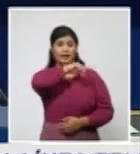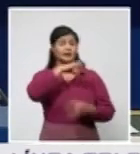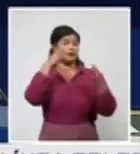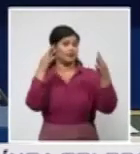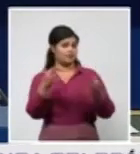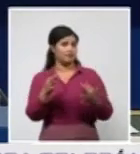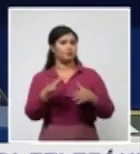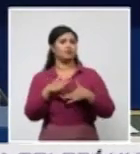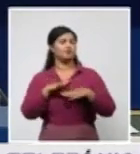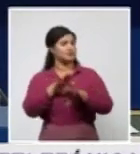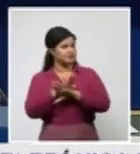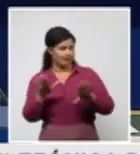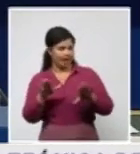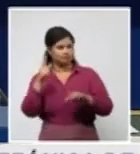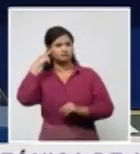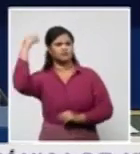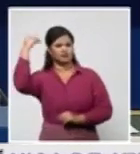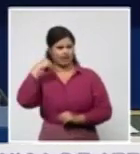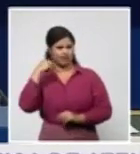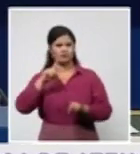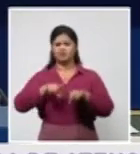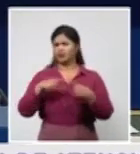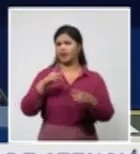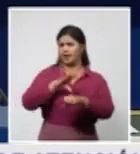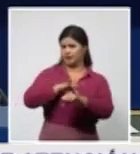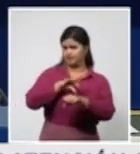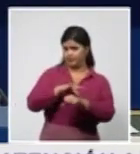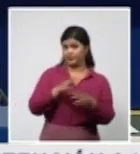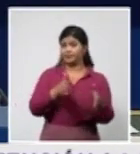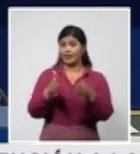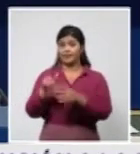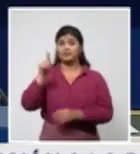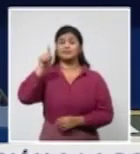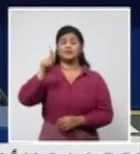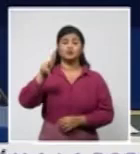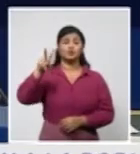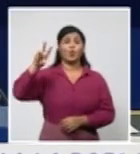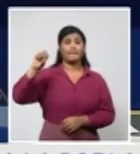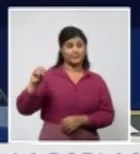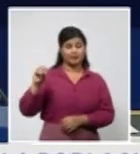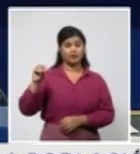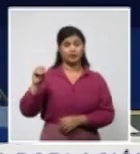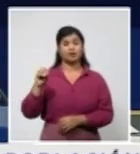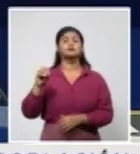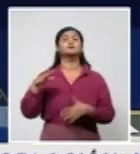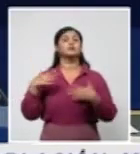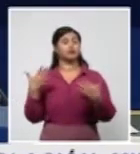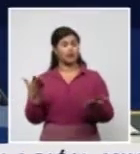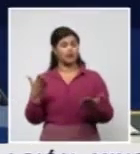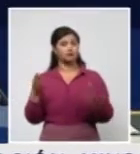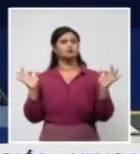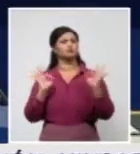representing 50.4% and 49.6% of the total,